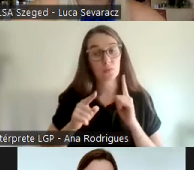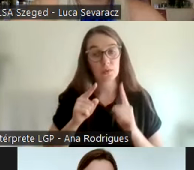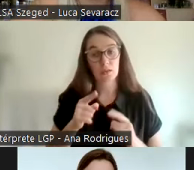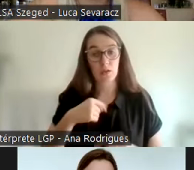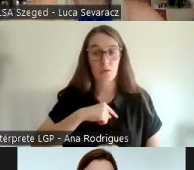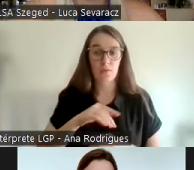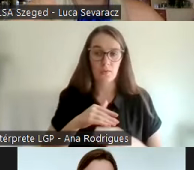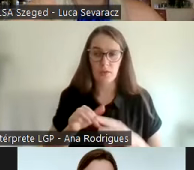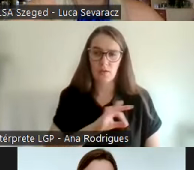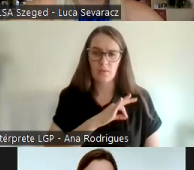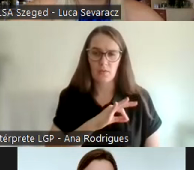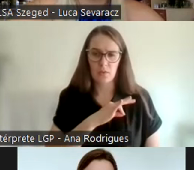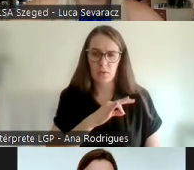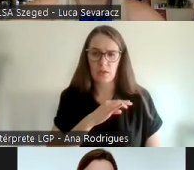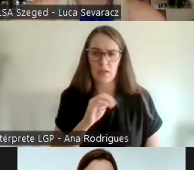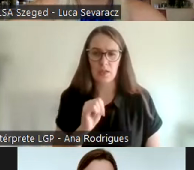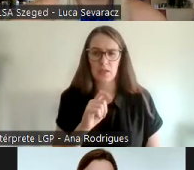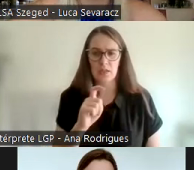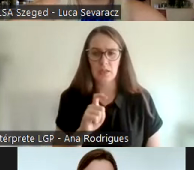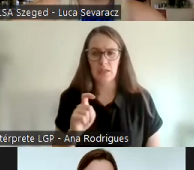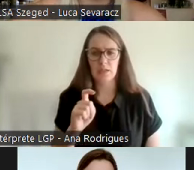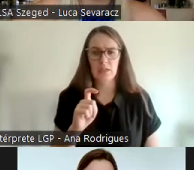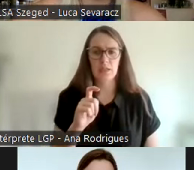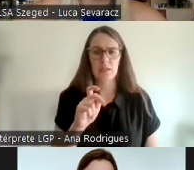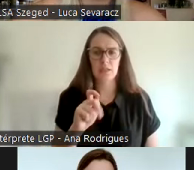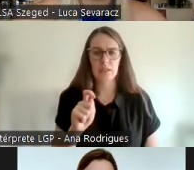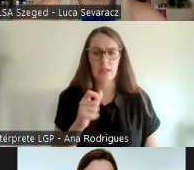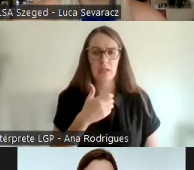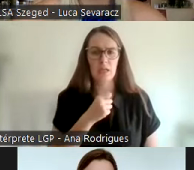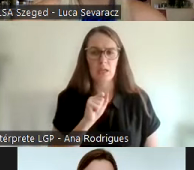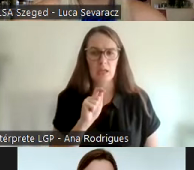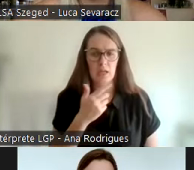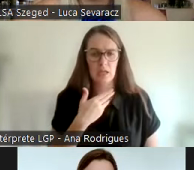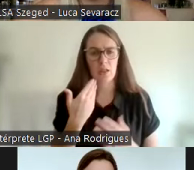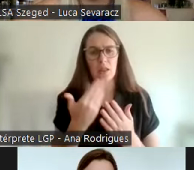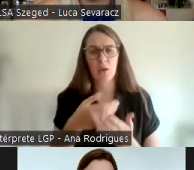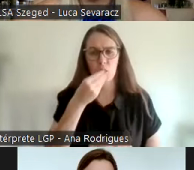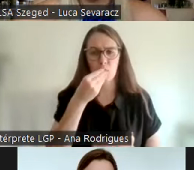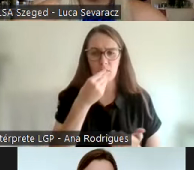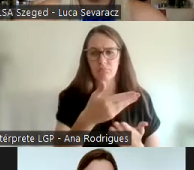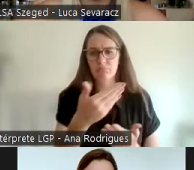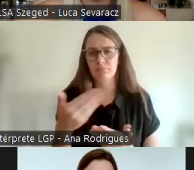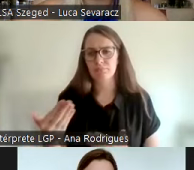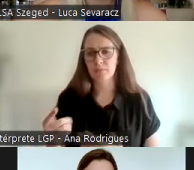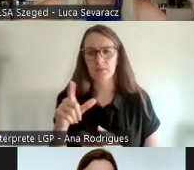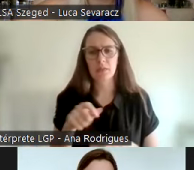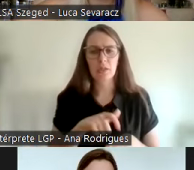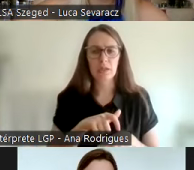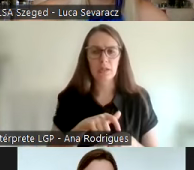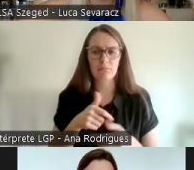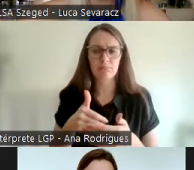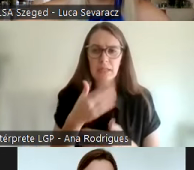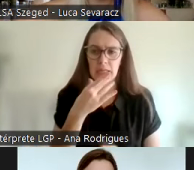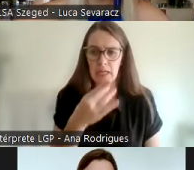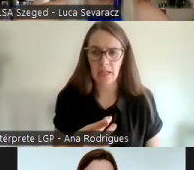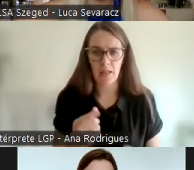In 5 days, we filled 15 cartons of durable food and Santa packages just in time for Christmas.